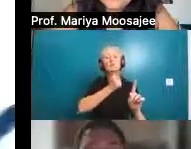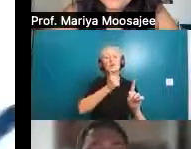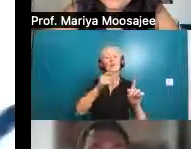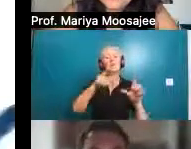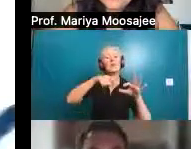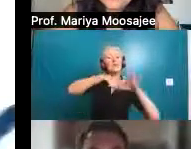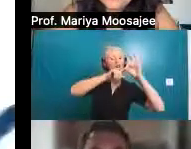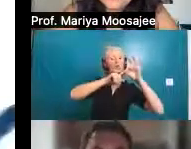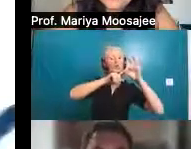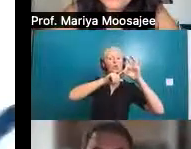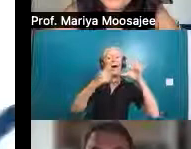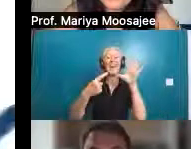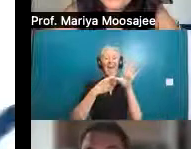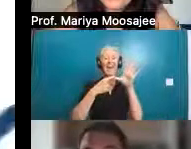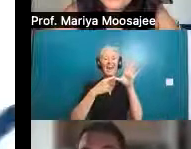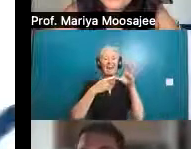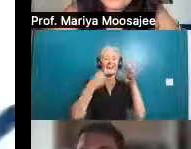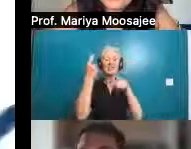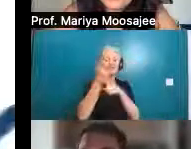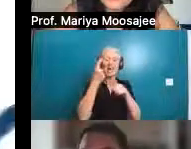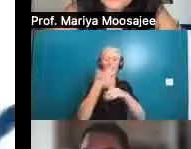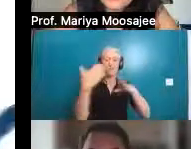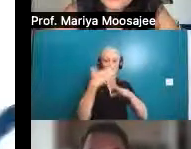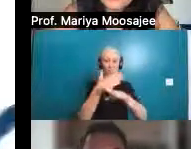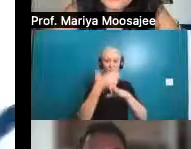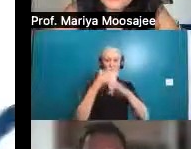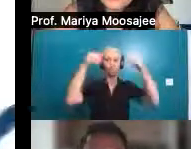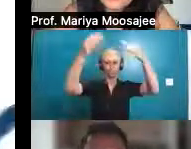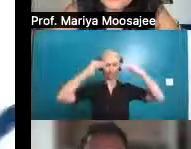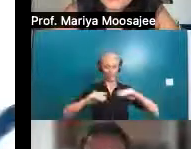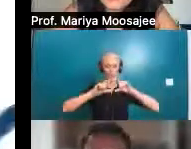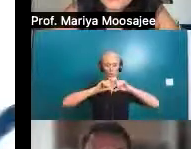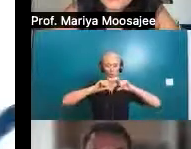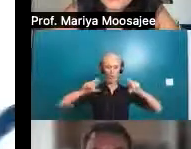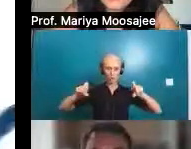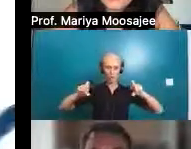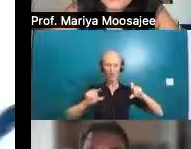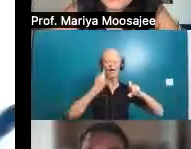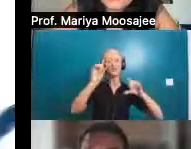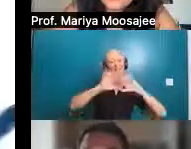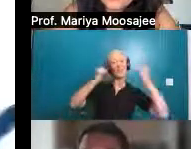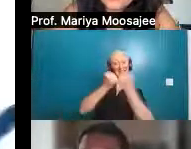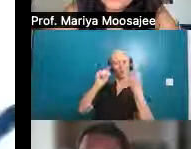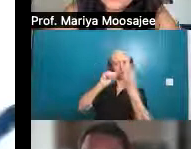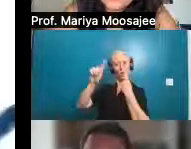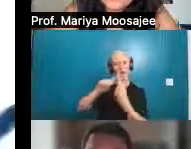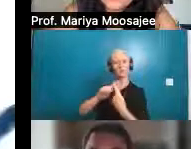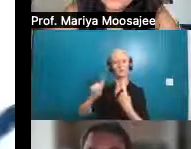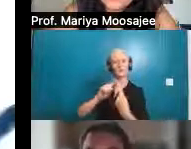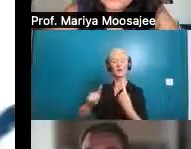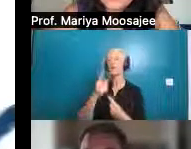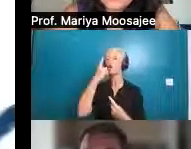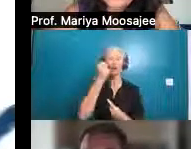at the bottom of your screens. These questions will be asked by the team on your behalf. You can leave your questions throughout the